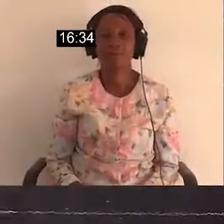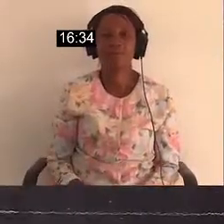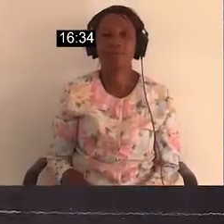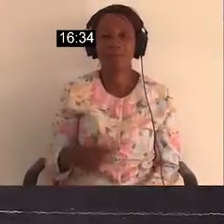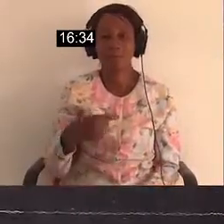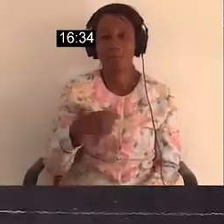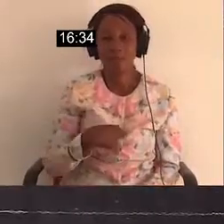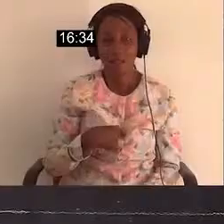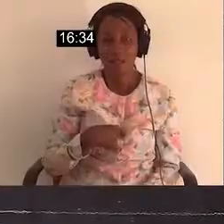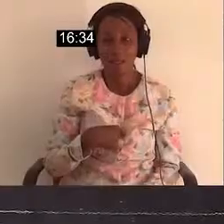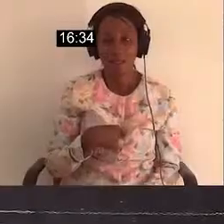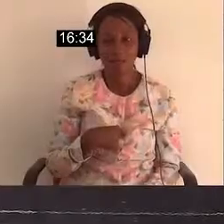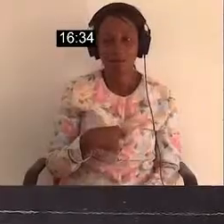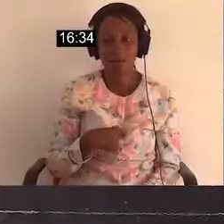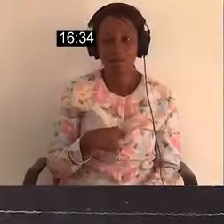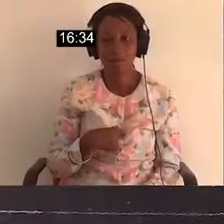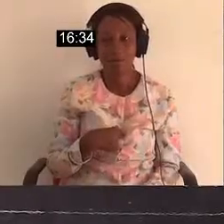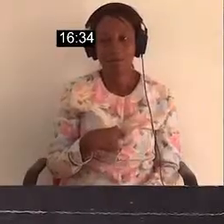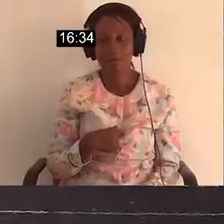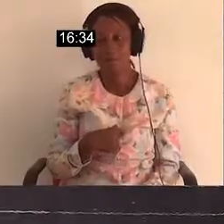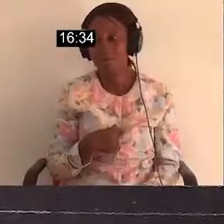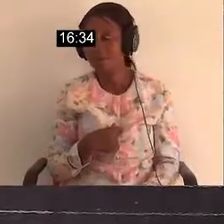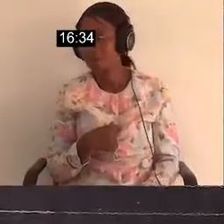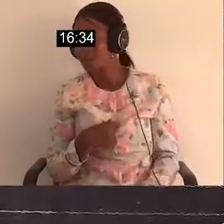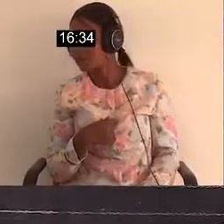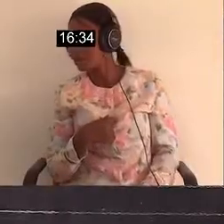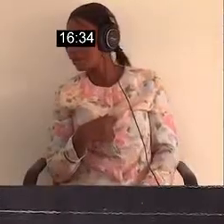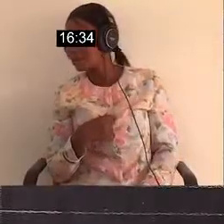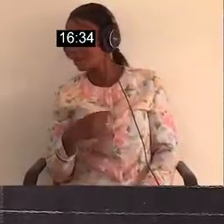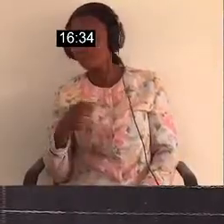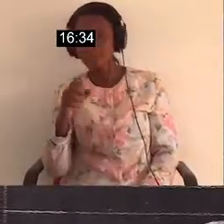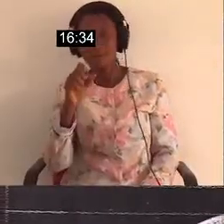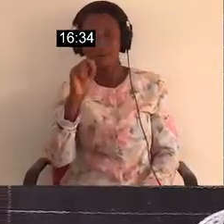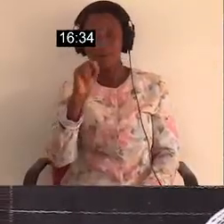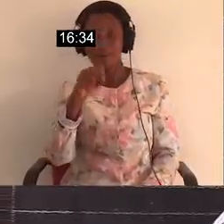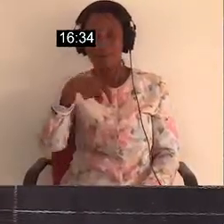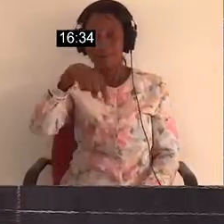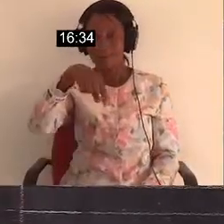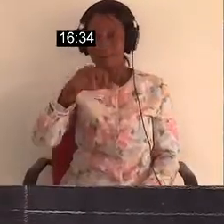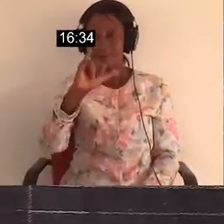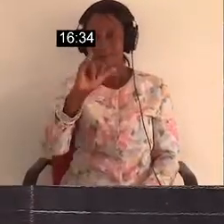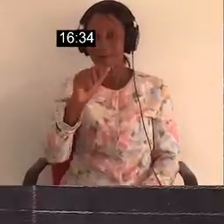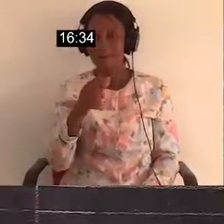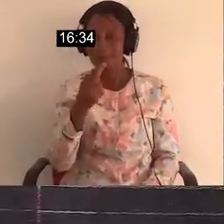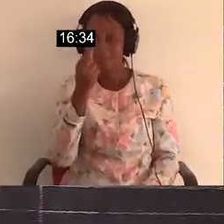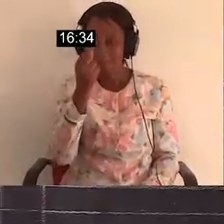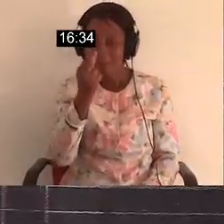I spy with my little eye